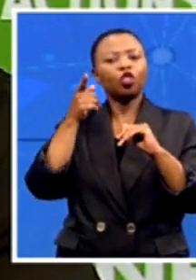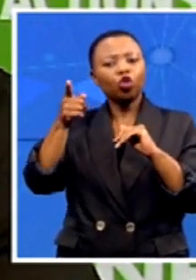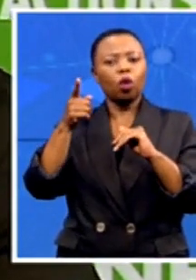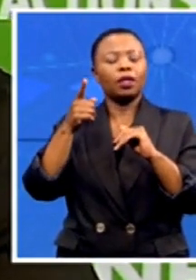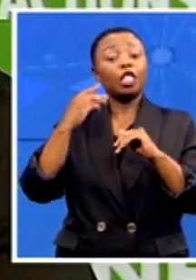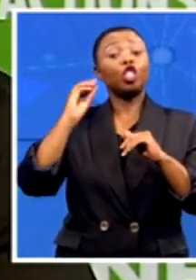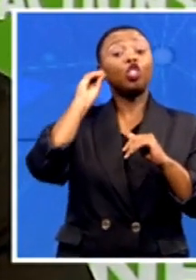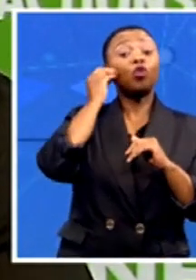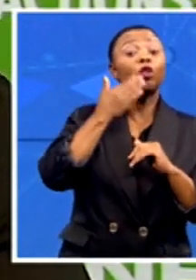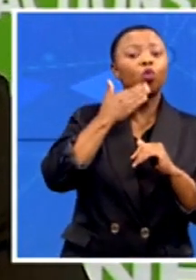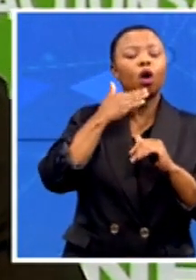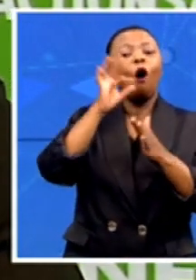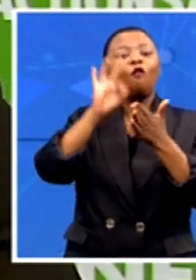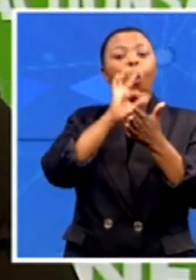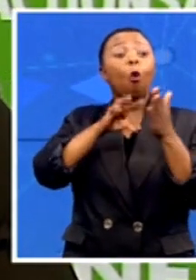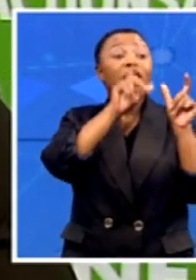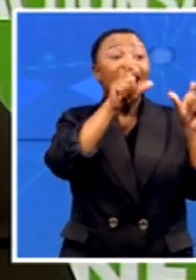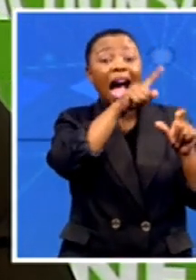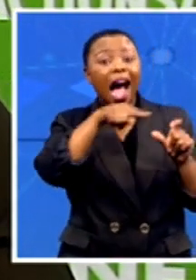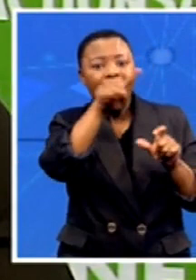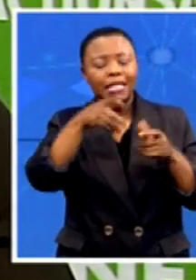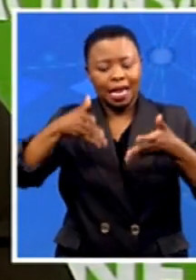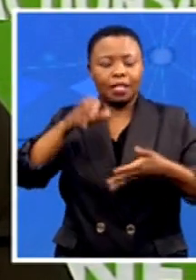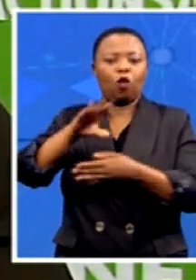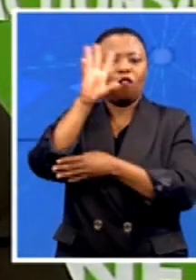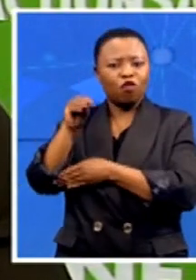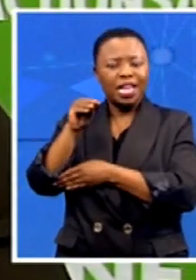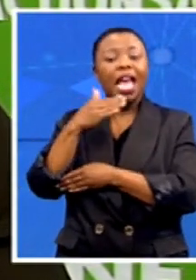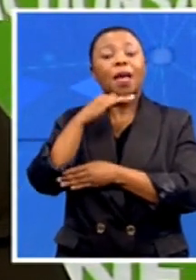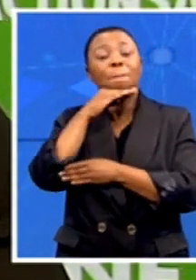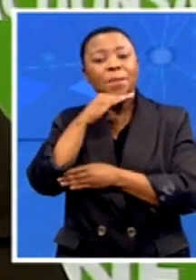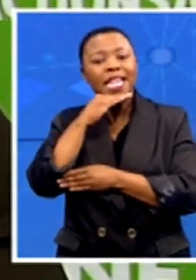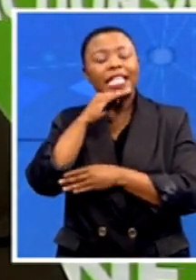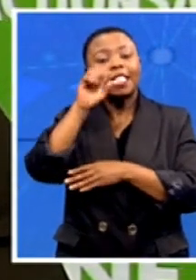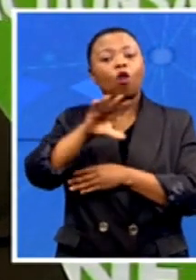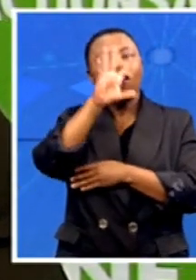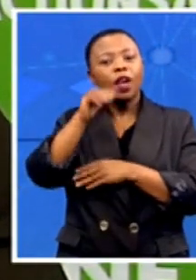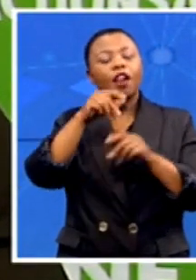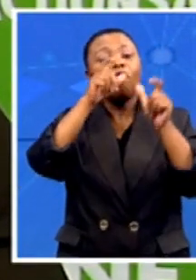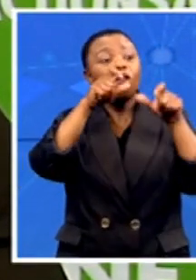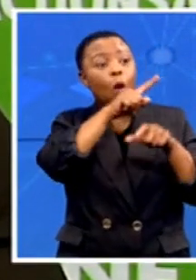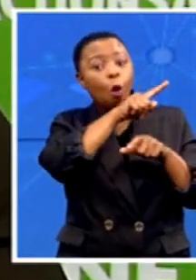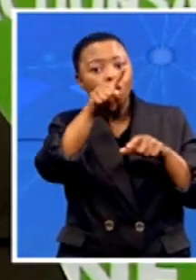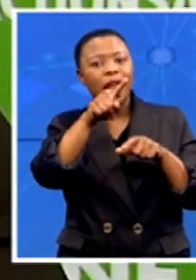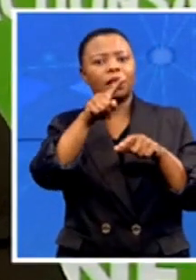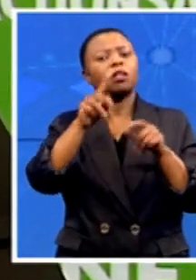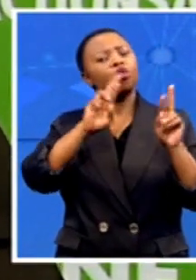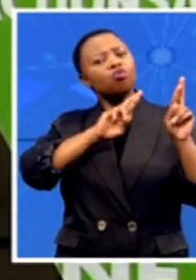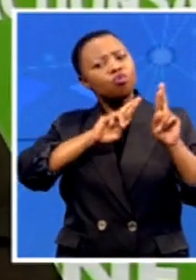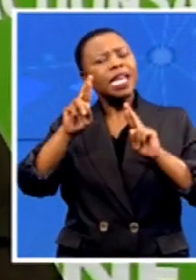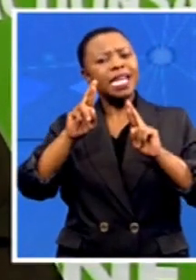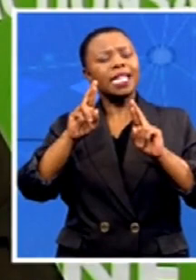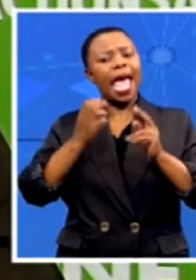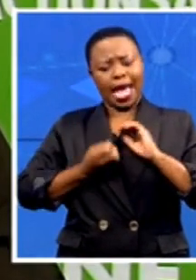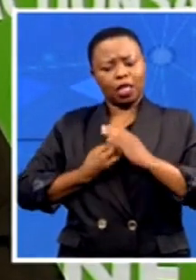In other words, the interests of South African voters being able to readily express their choice without experiencing any